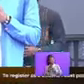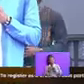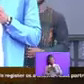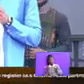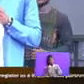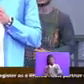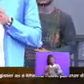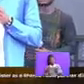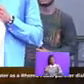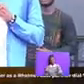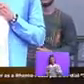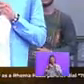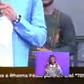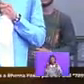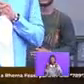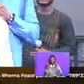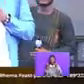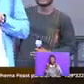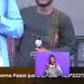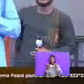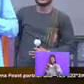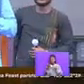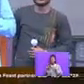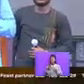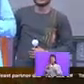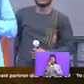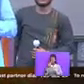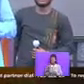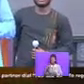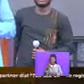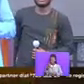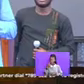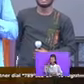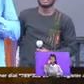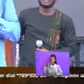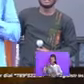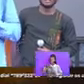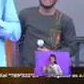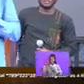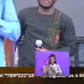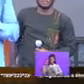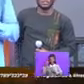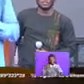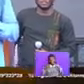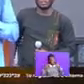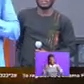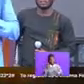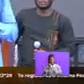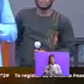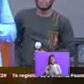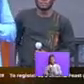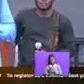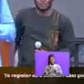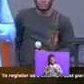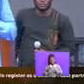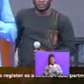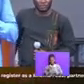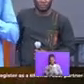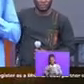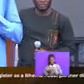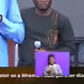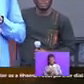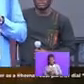something is about to happen and you are the accept man God has chosen you for a mega assignment in this